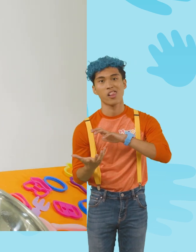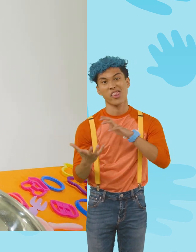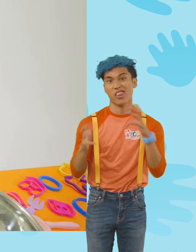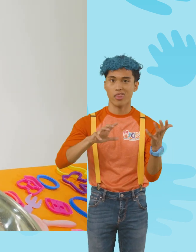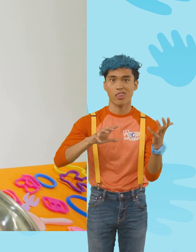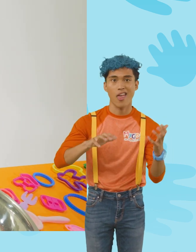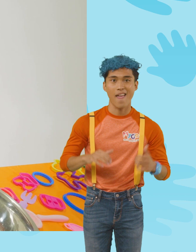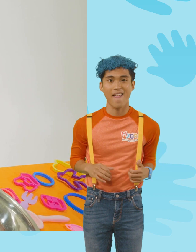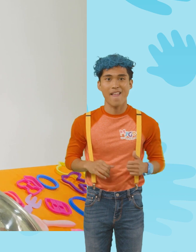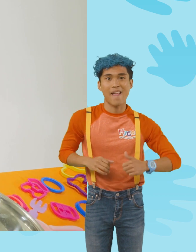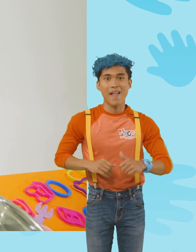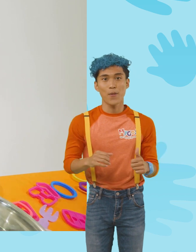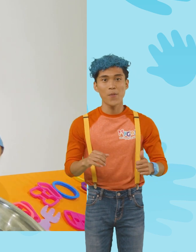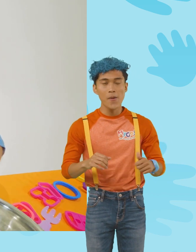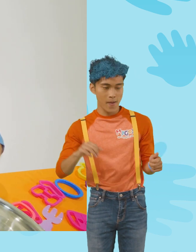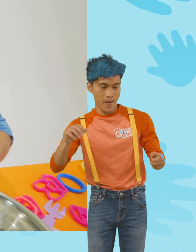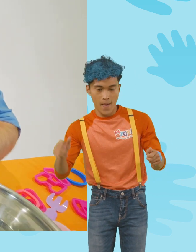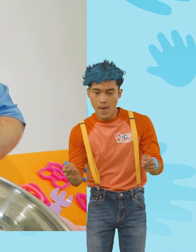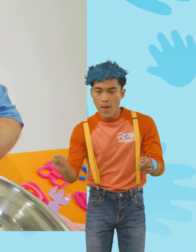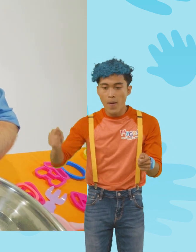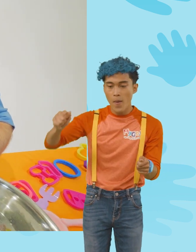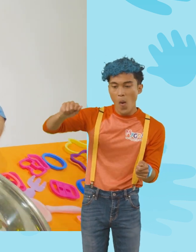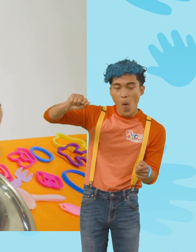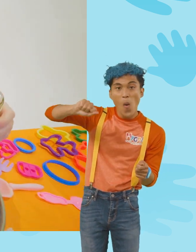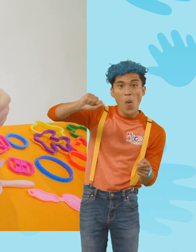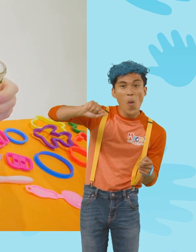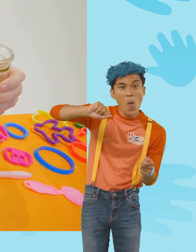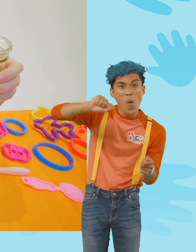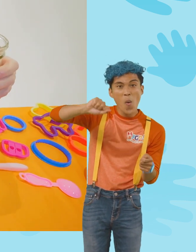get a little messy. Okay.